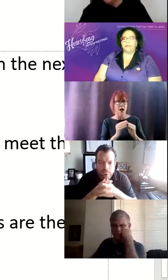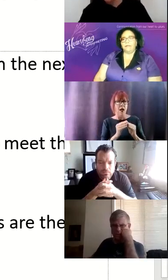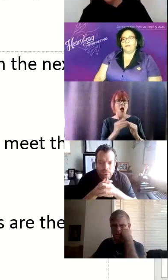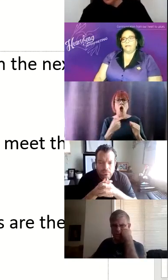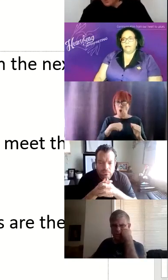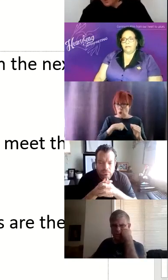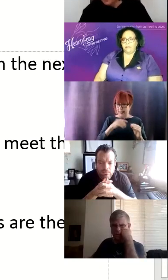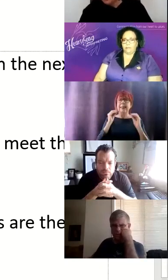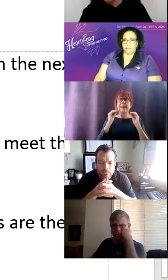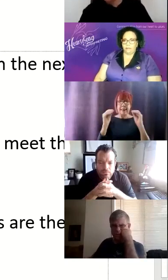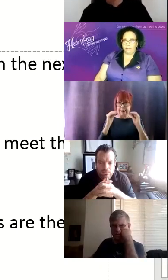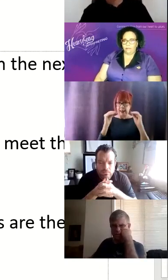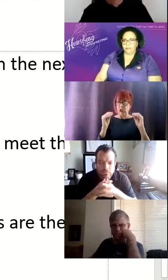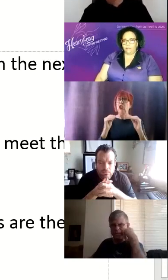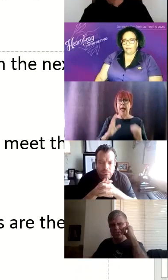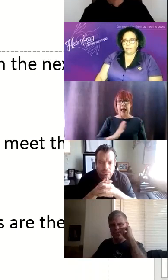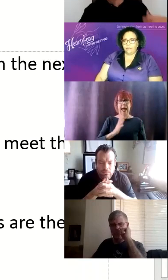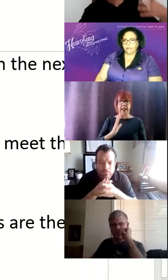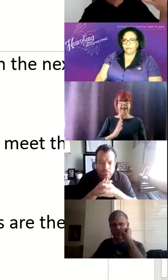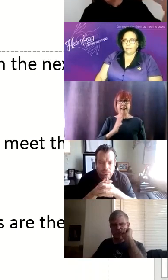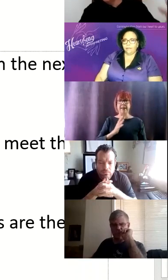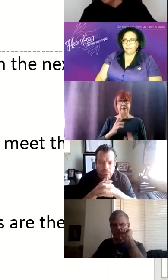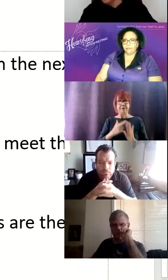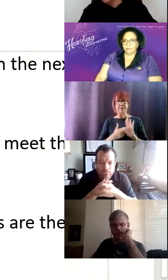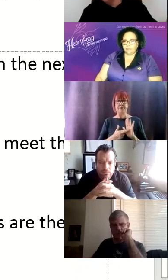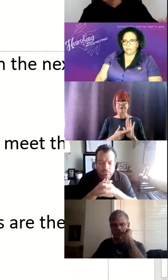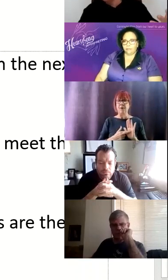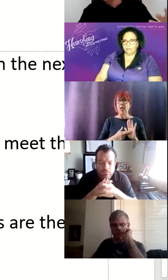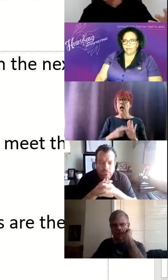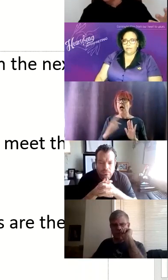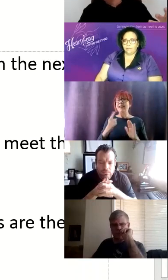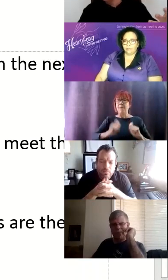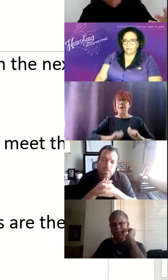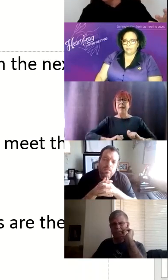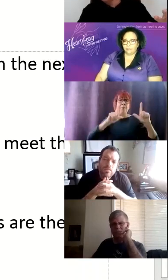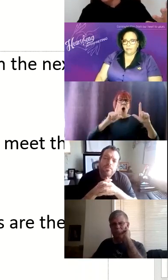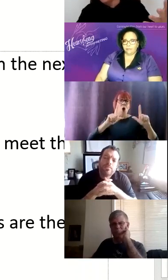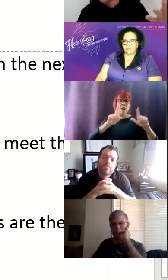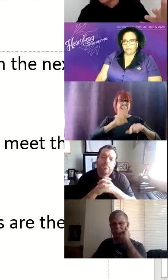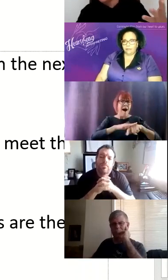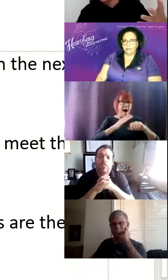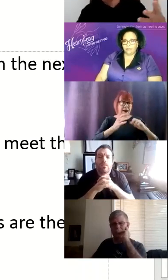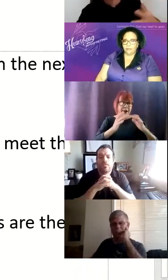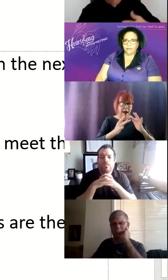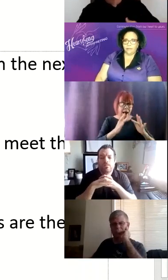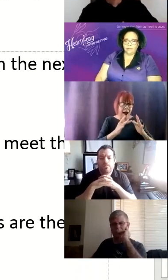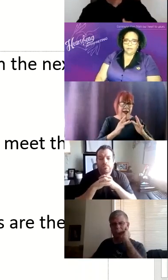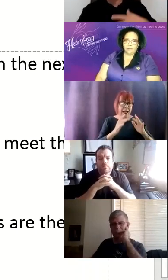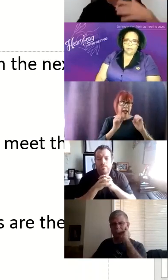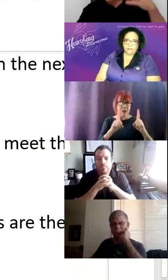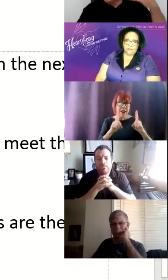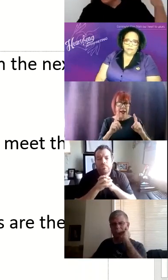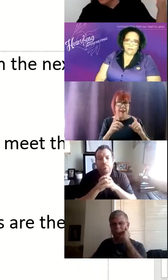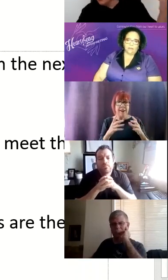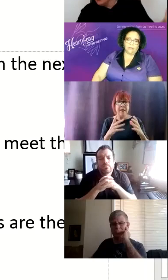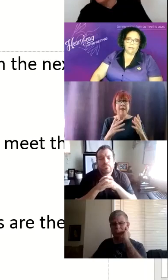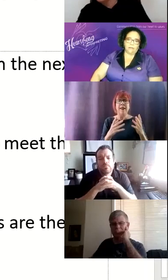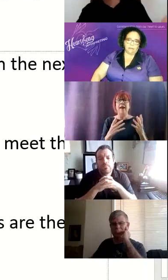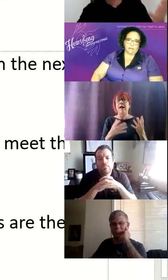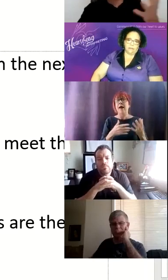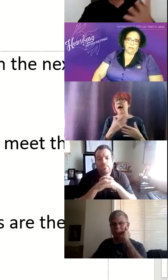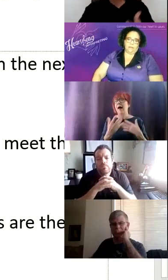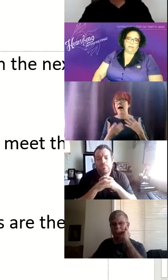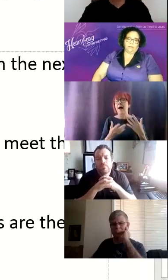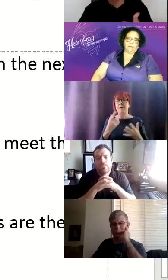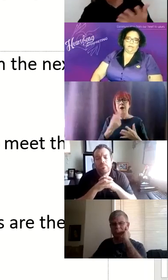teach about etiquette. You know, when somebody posts something in a online forum in an education, you know, what